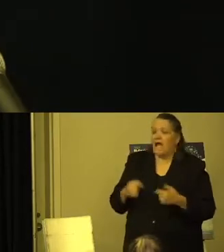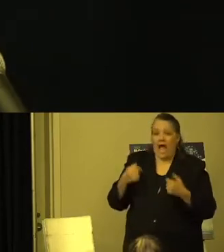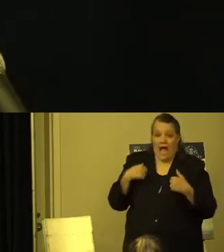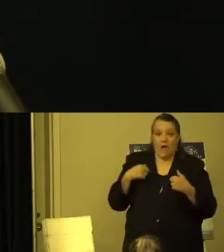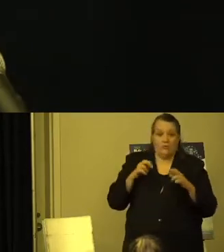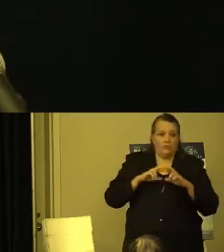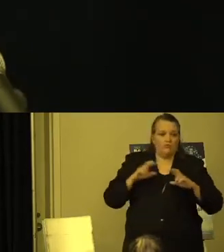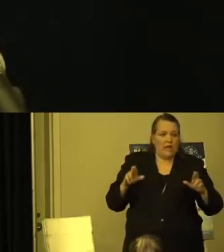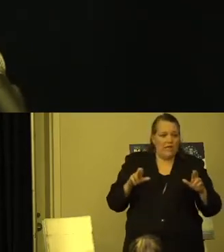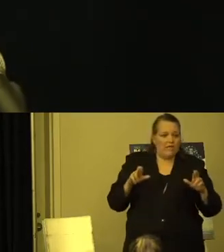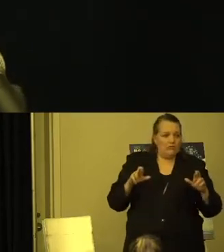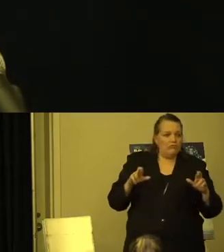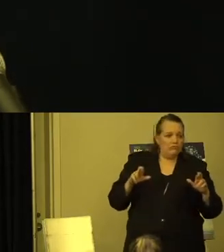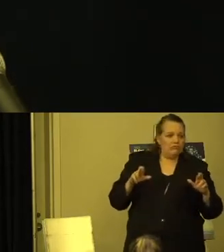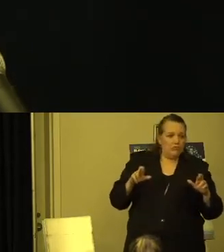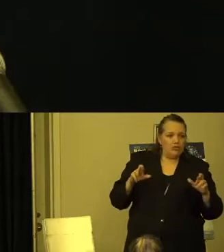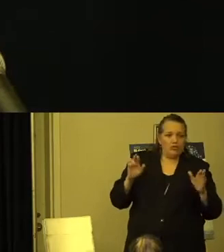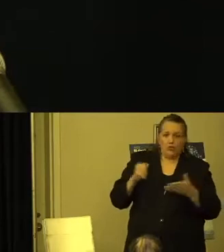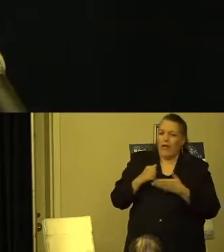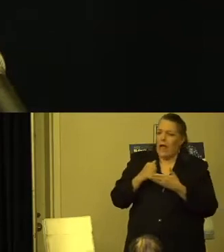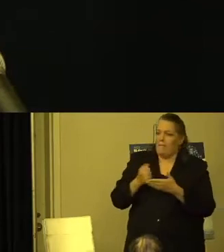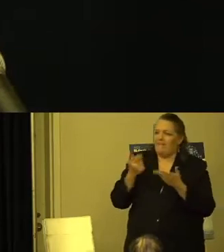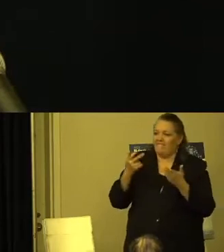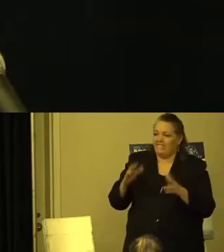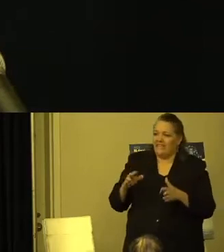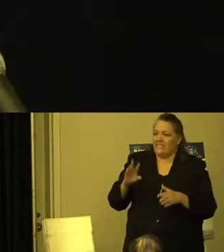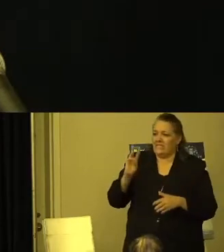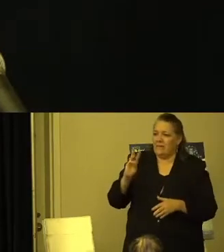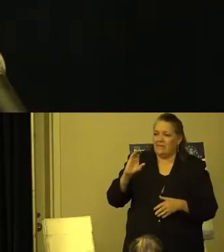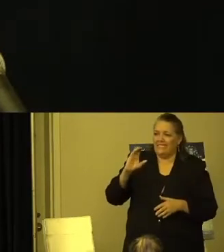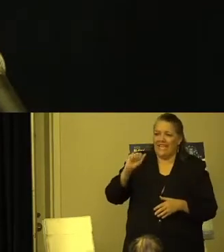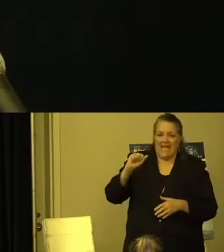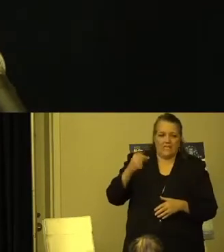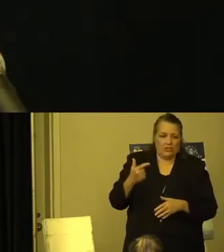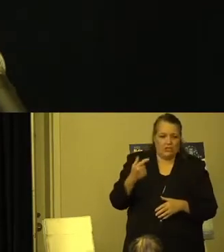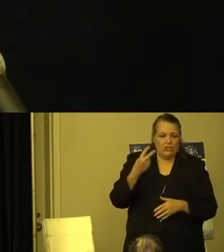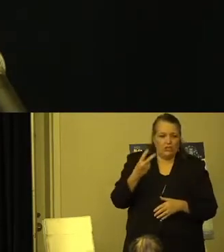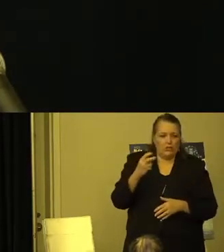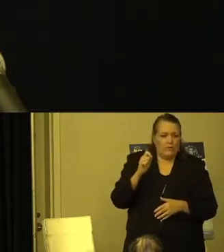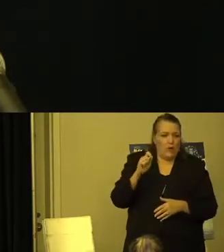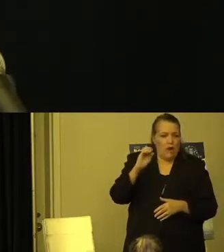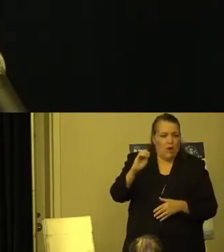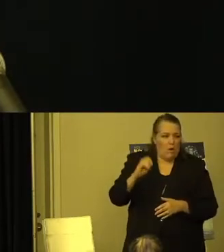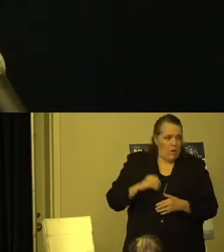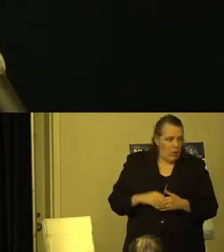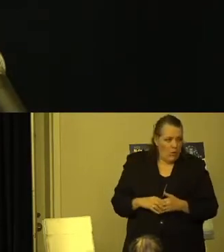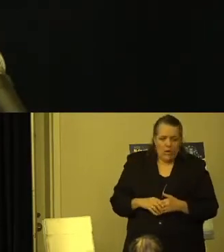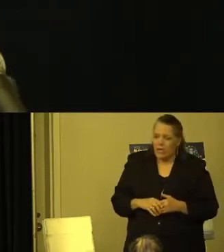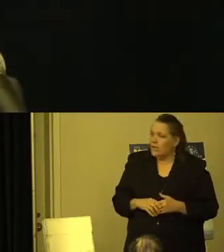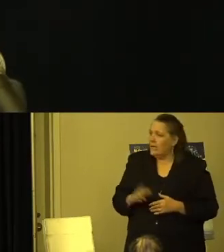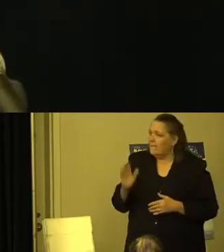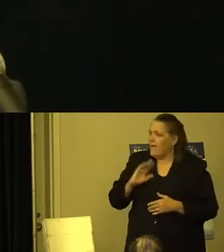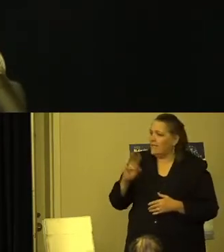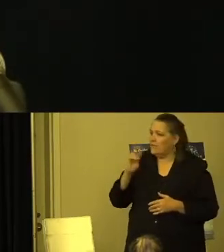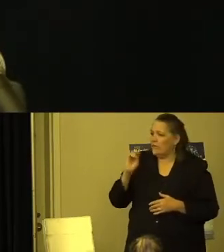to step in and help finish WCAG 2.0, which came out in 2008.